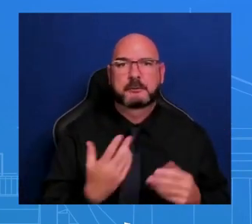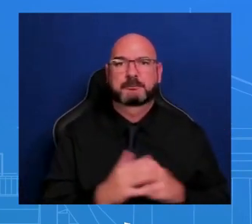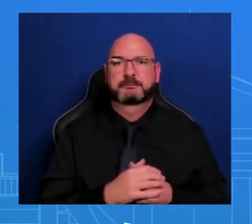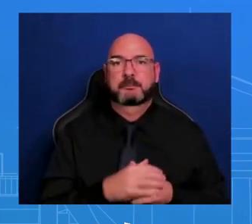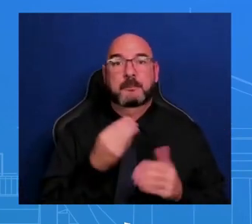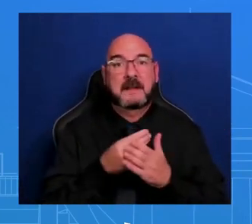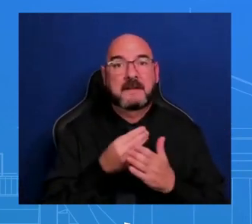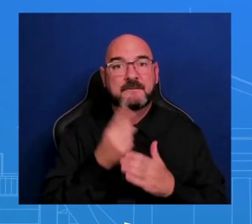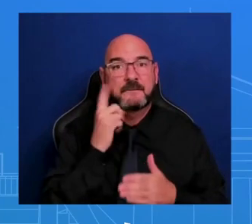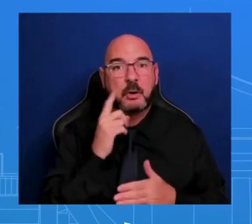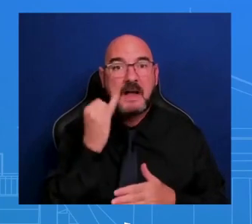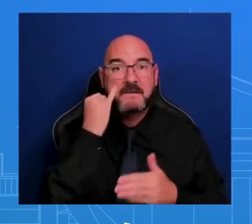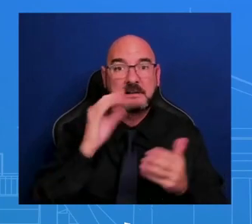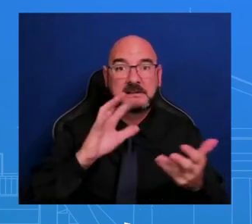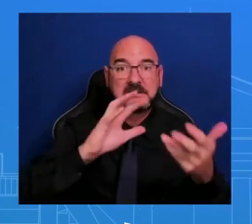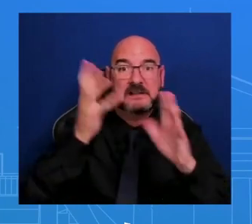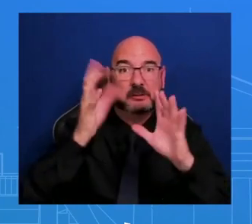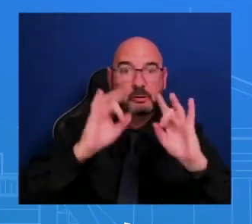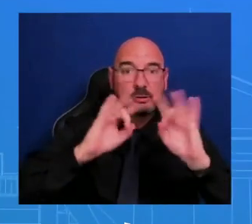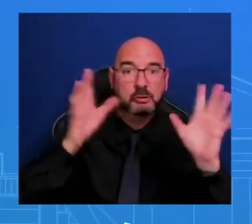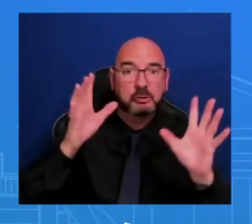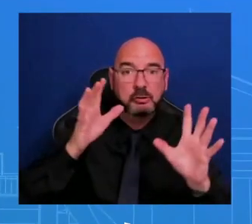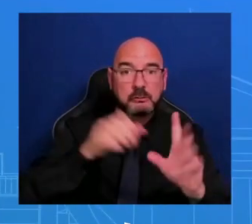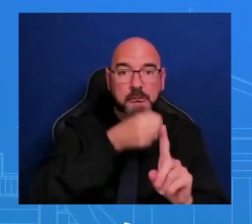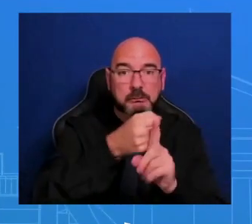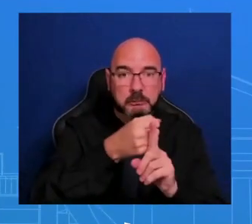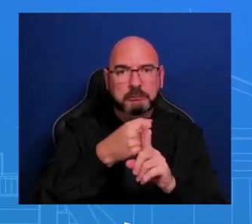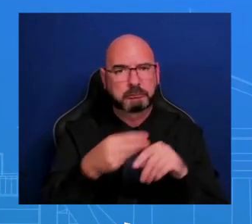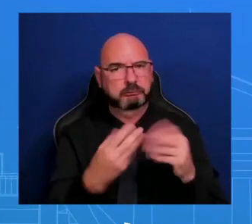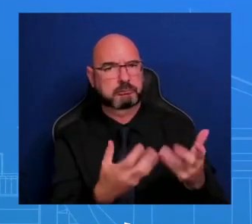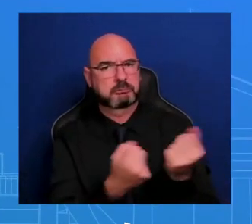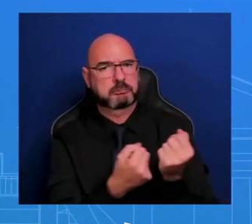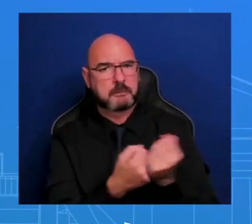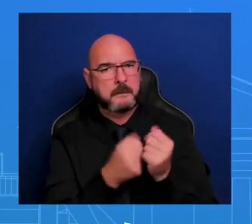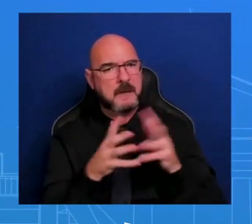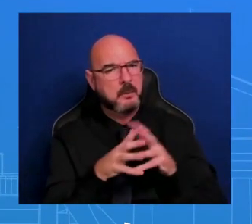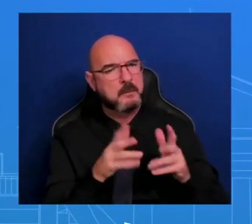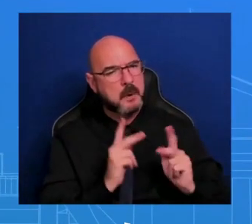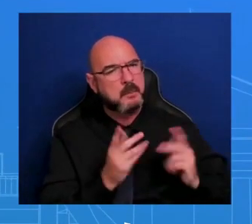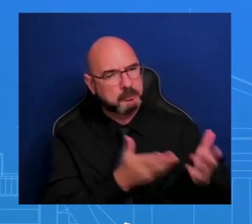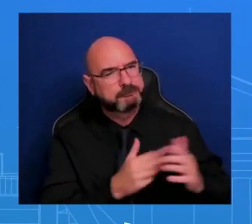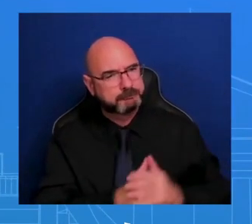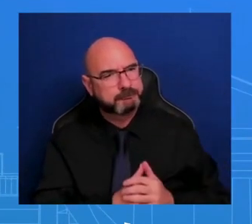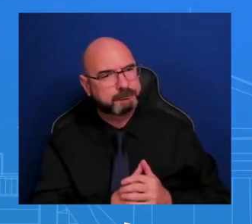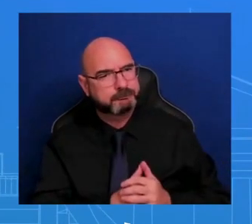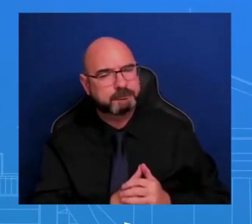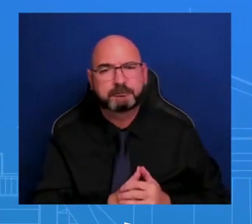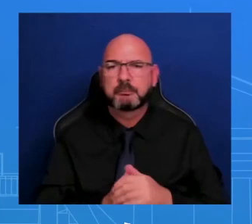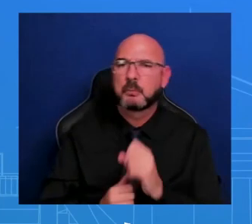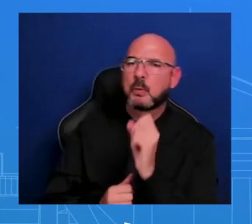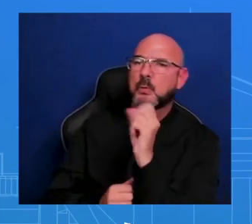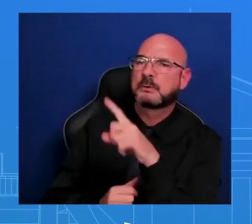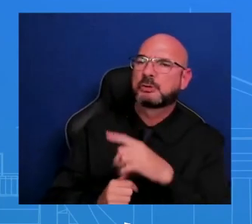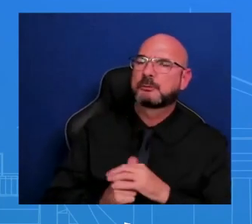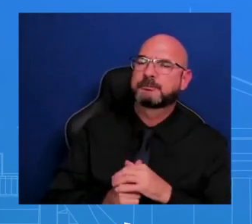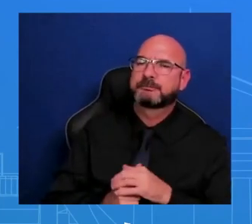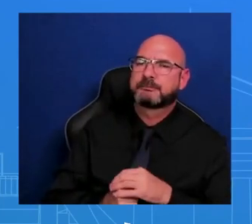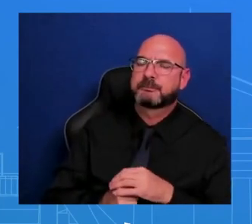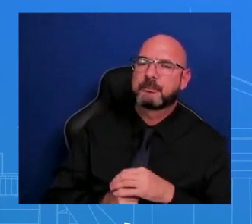important to the American people. When the negotiations were going on before, you guys referenced pretty frequently the deal that